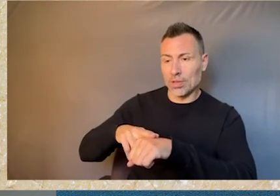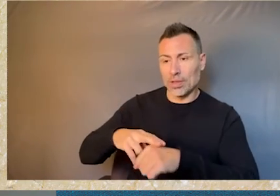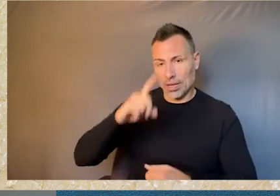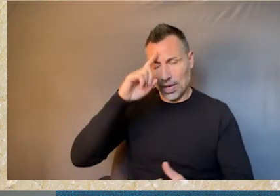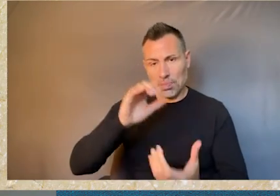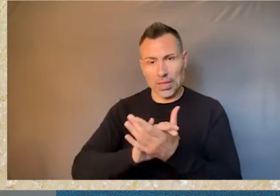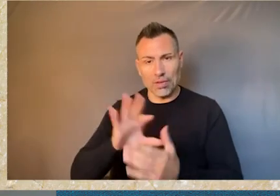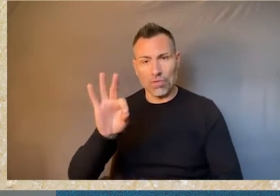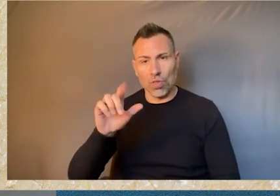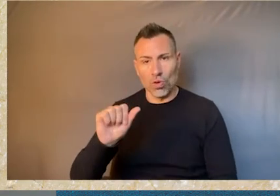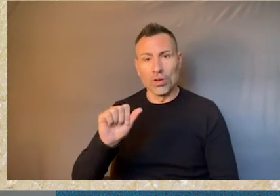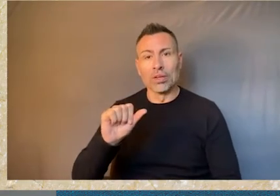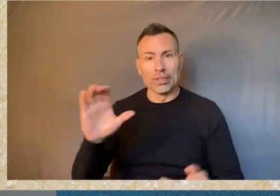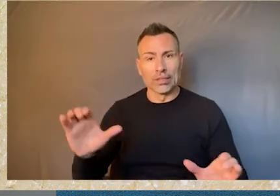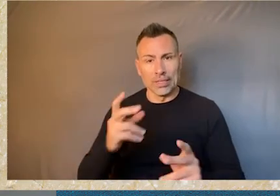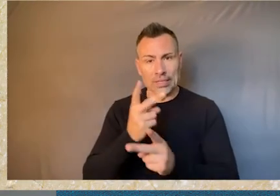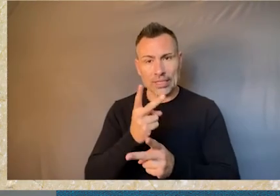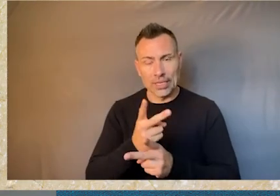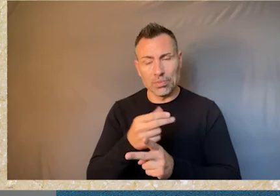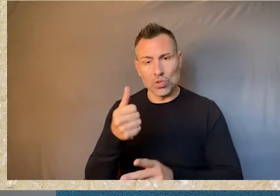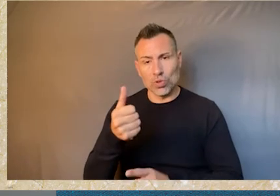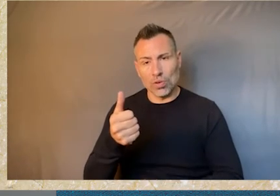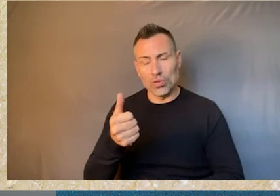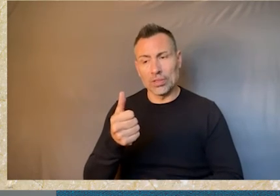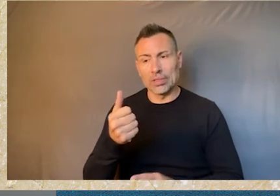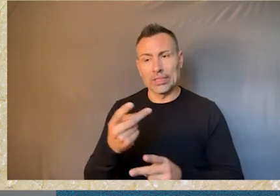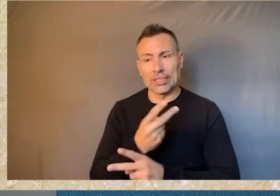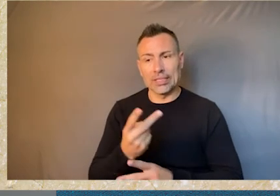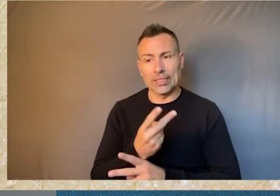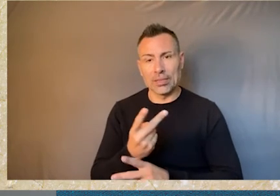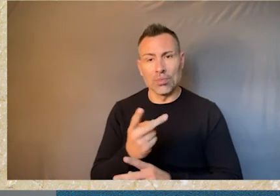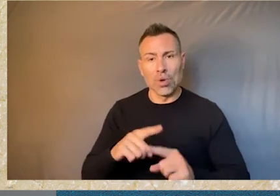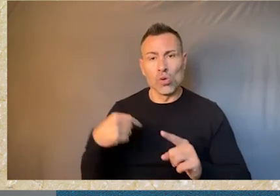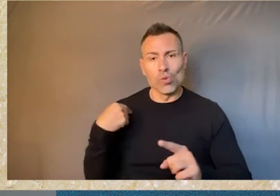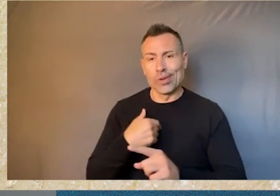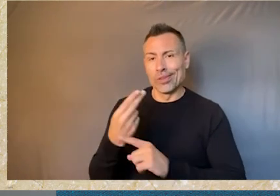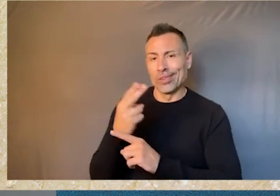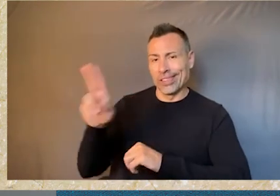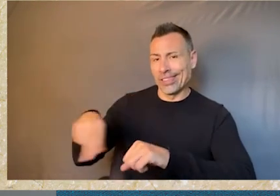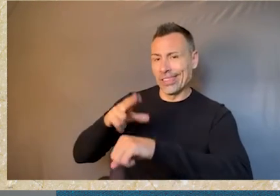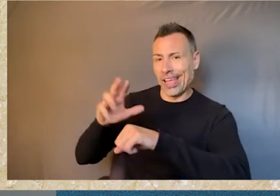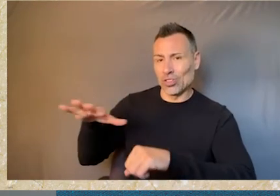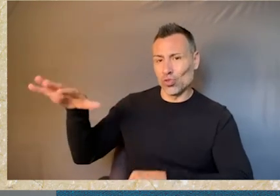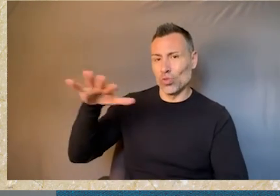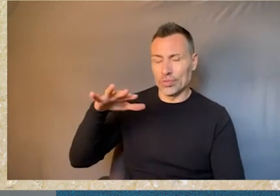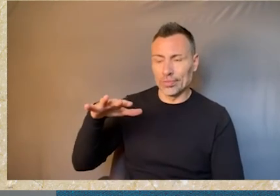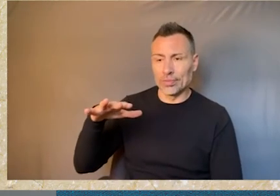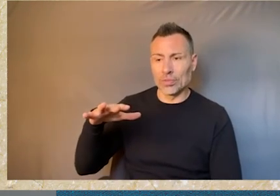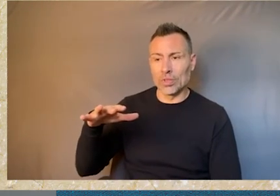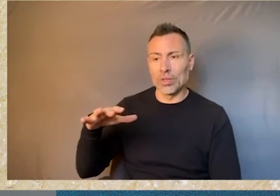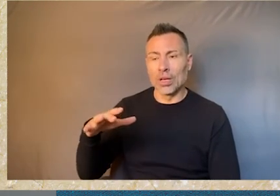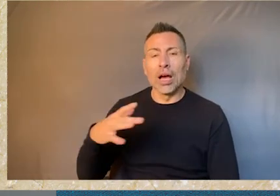believe Florida does keep its own statistics, but we just use these national statistics. I